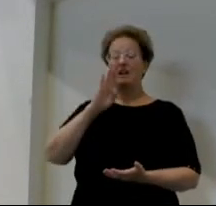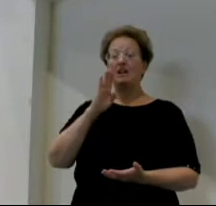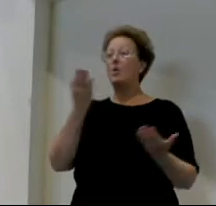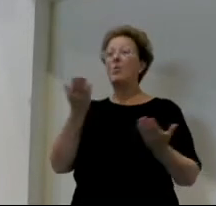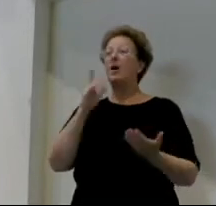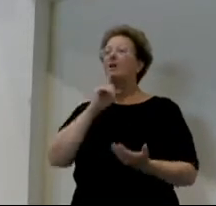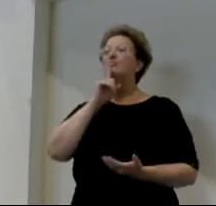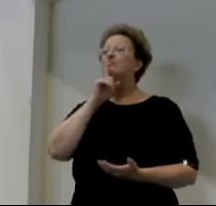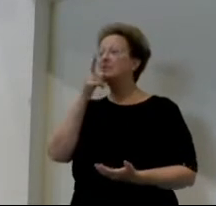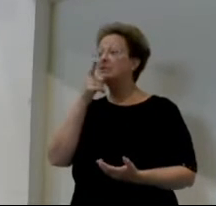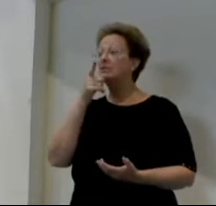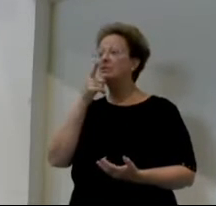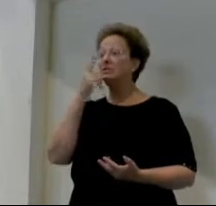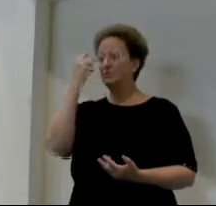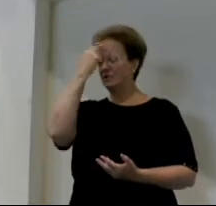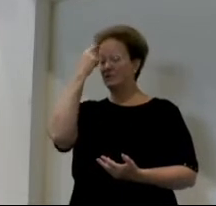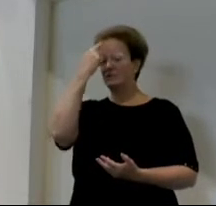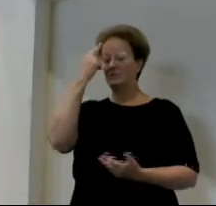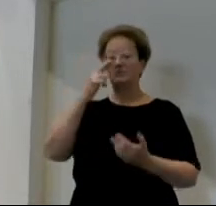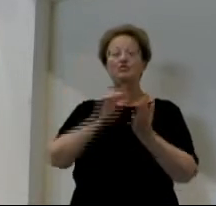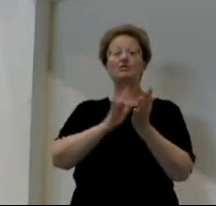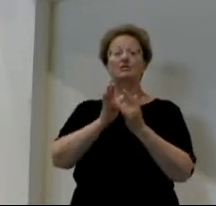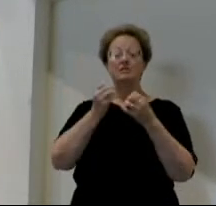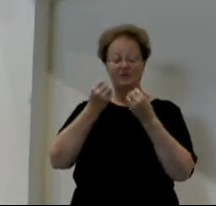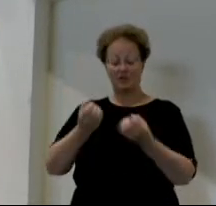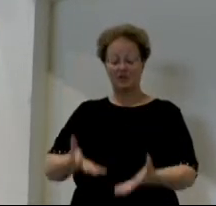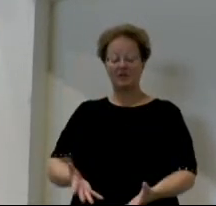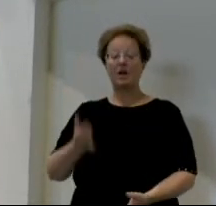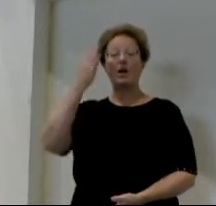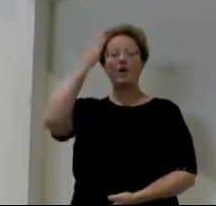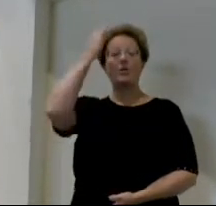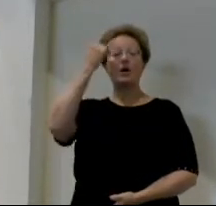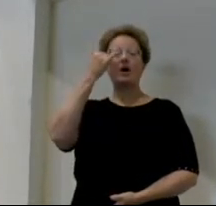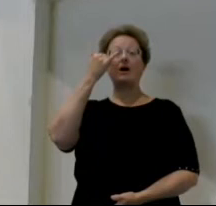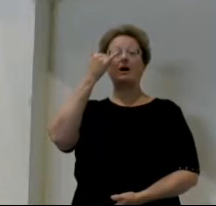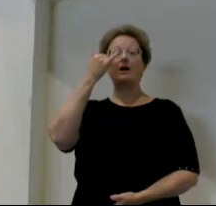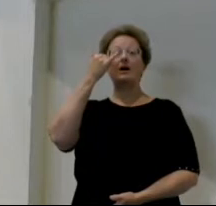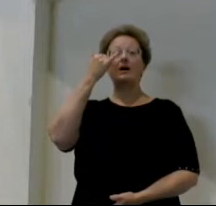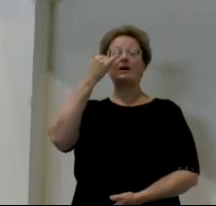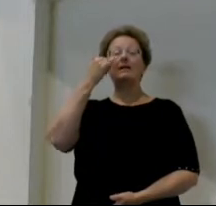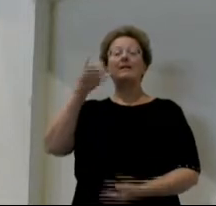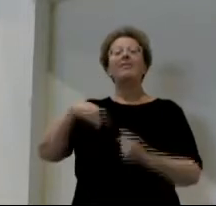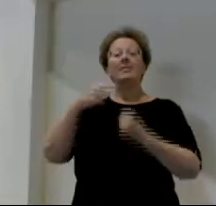answer. He was forsaken so we could be forgiven.